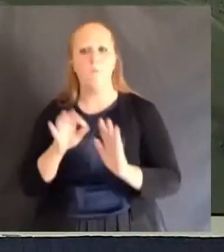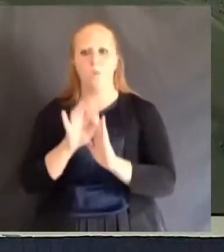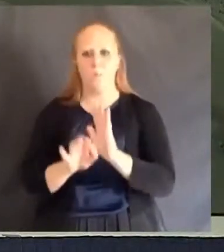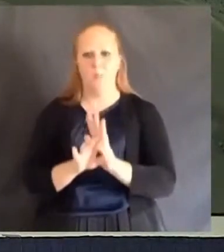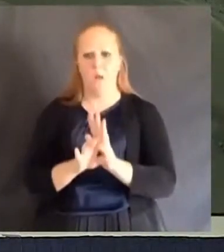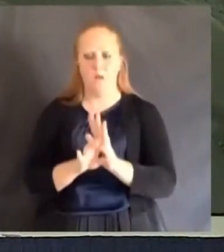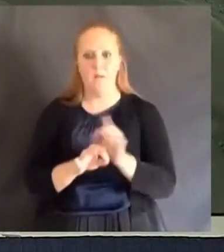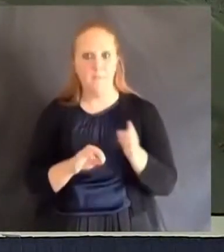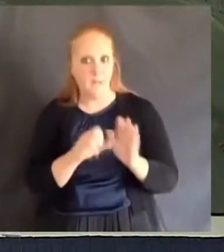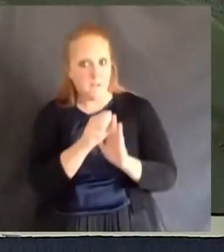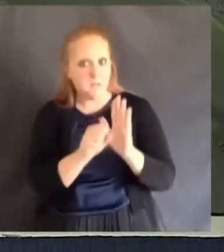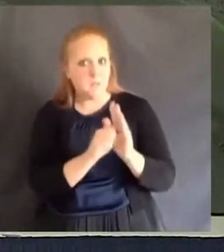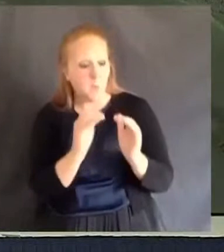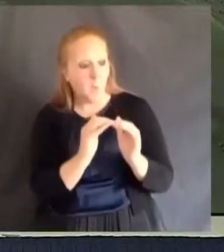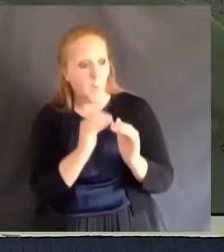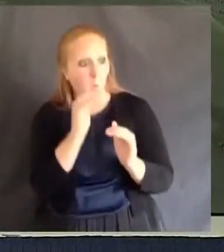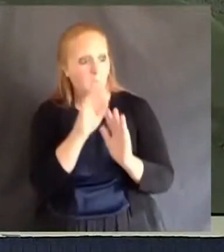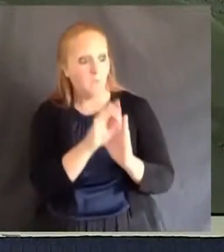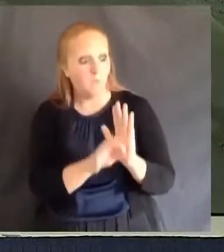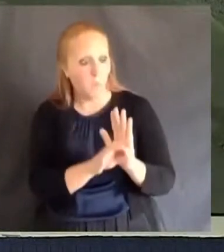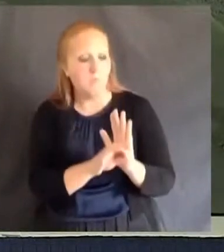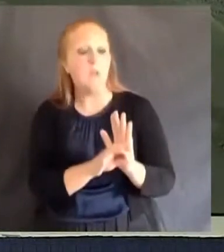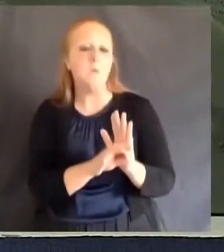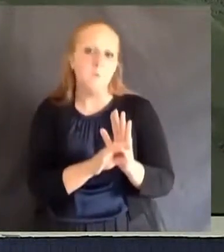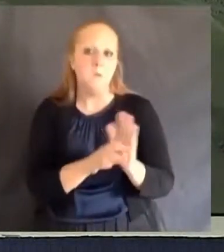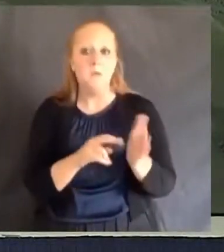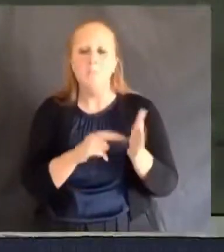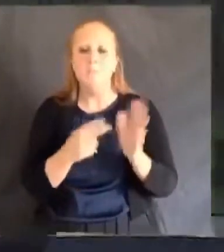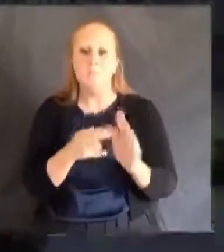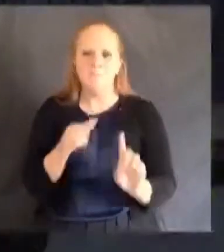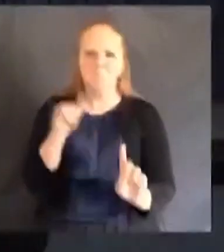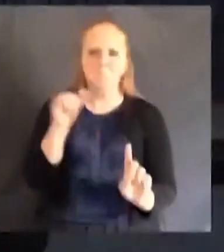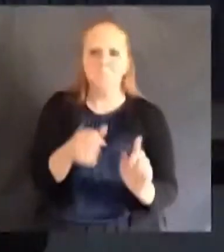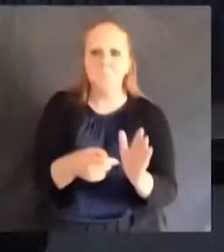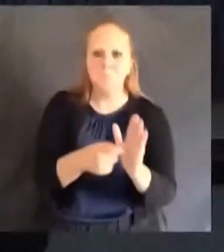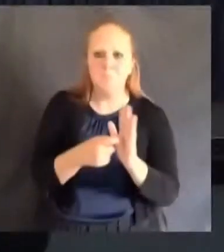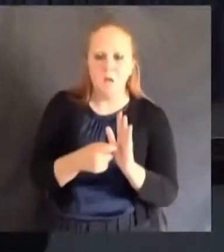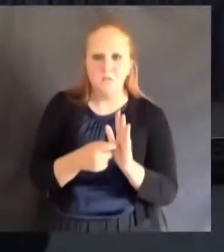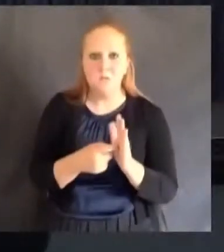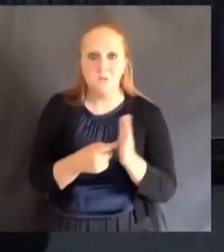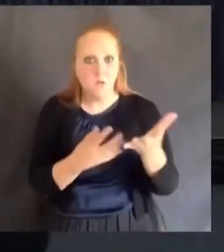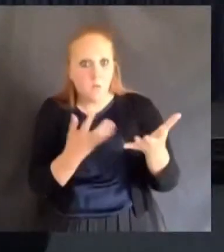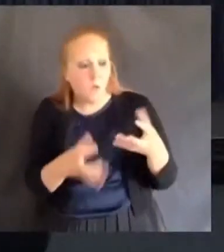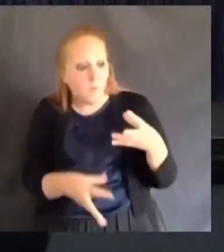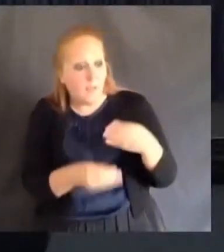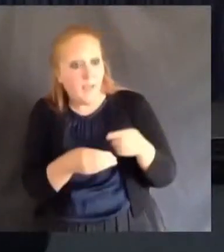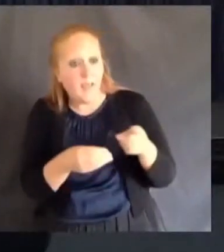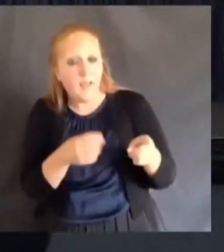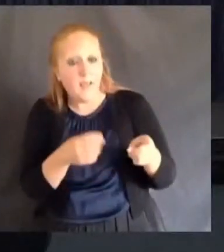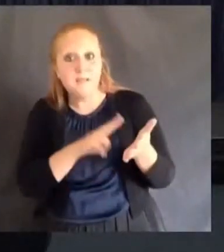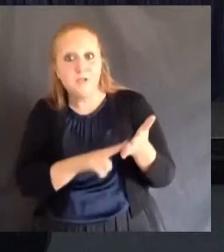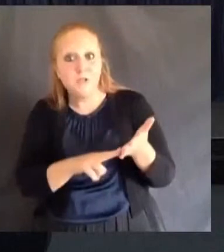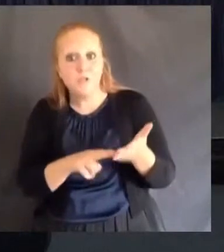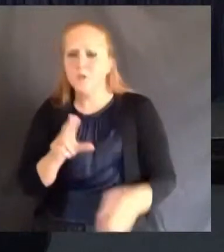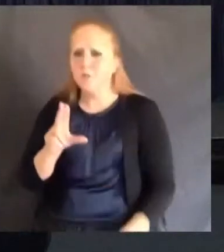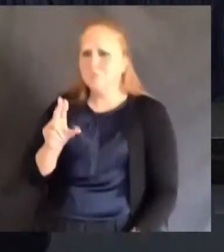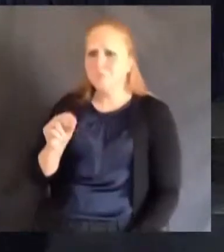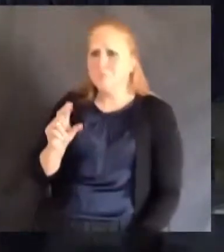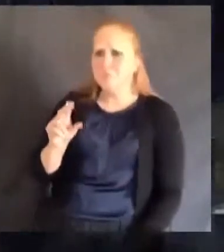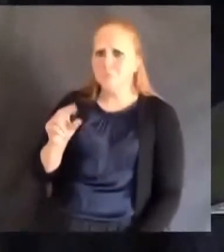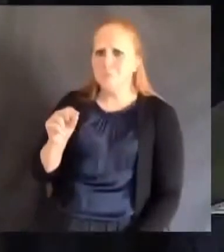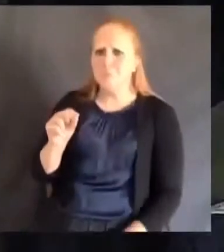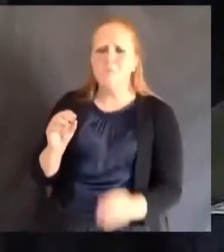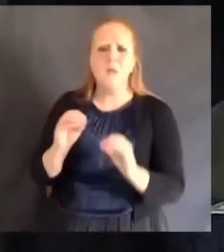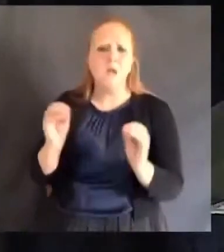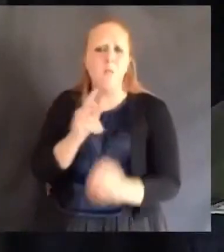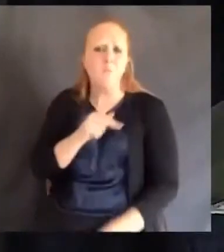formula, but I understand his point, and we're looking at it. Did you want to make a No, comment? I would just add on top of that, as the governor said, there's nothing personal about this. And there are certain